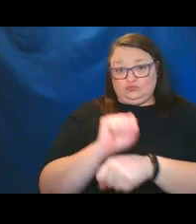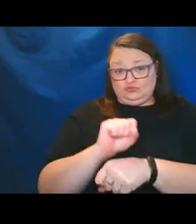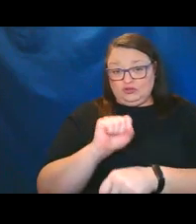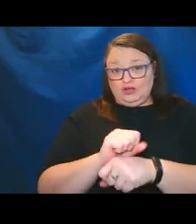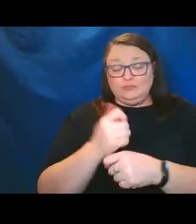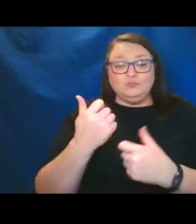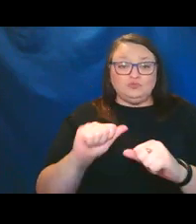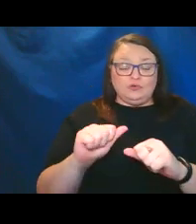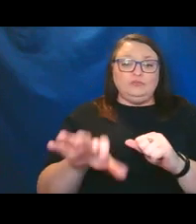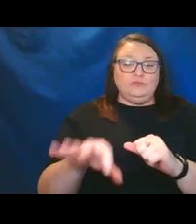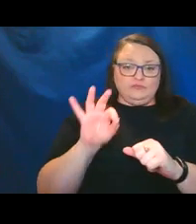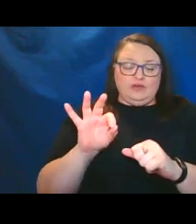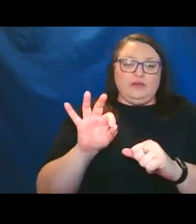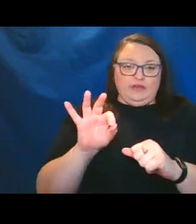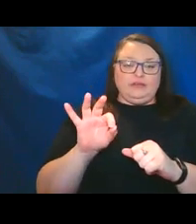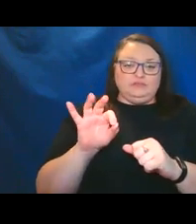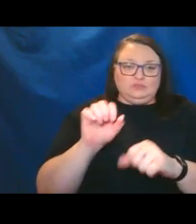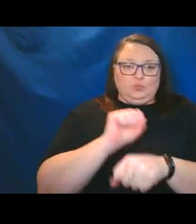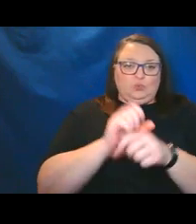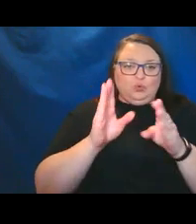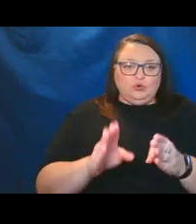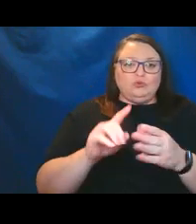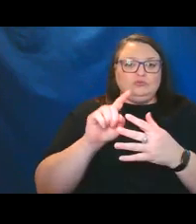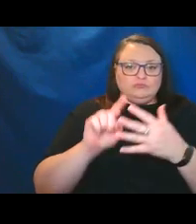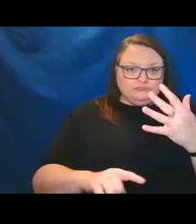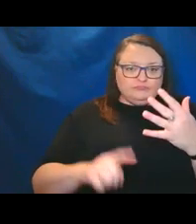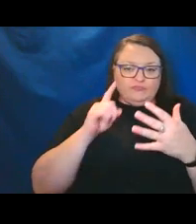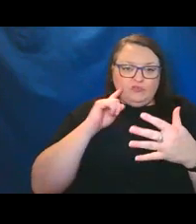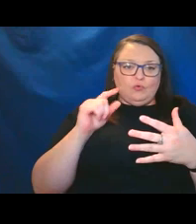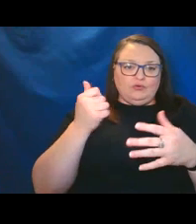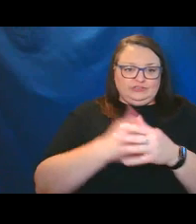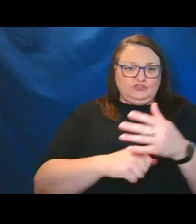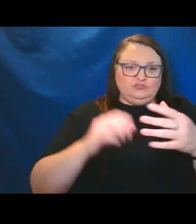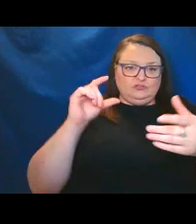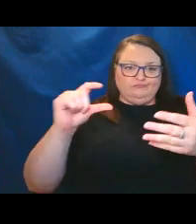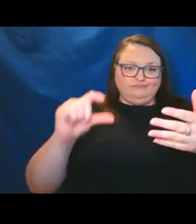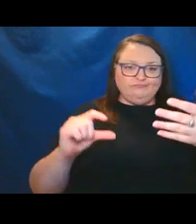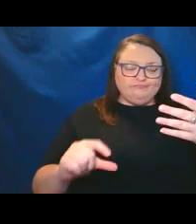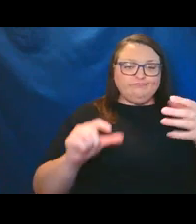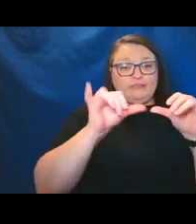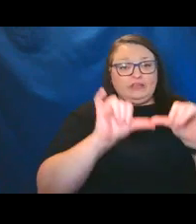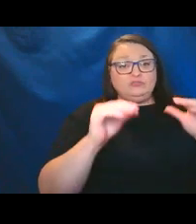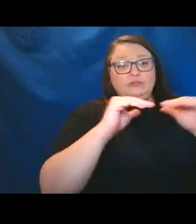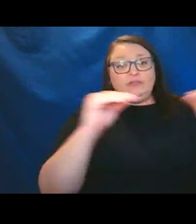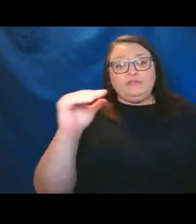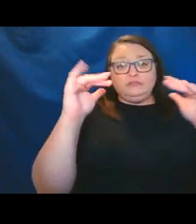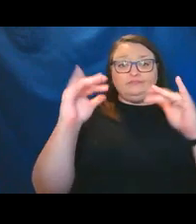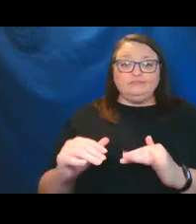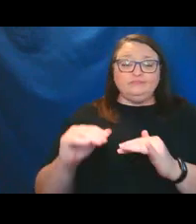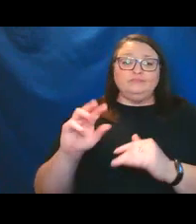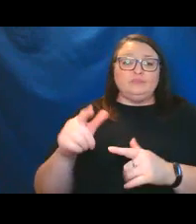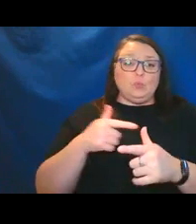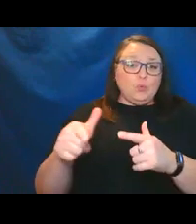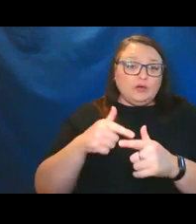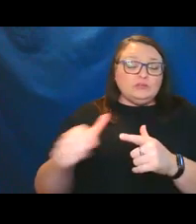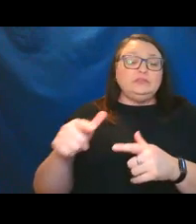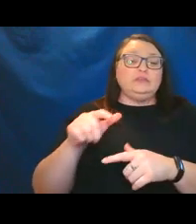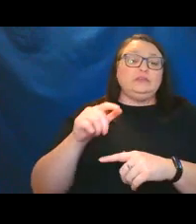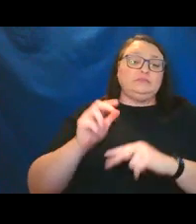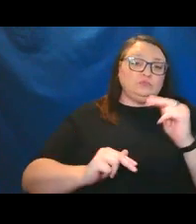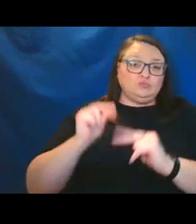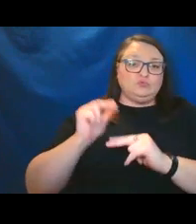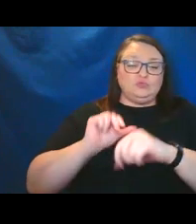brief breakdown of the positions that they would be in. From engineering level down to welding and construction workers.